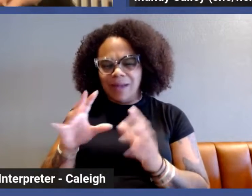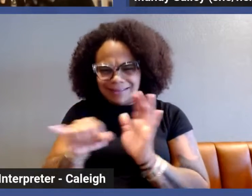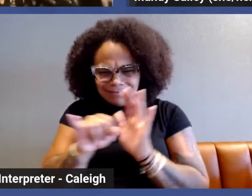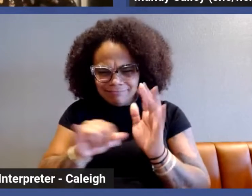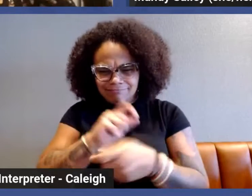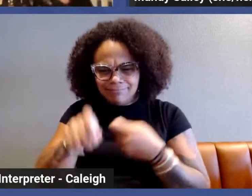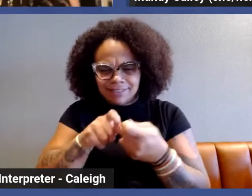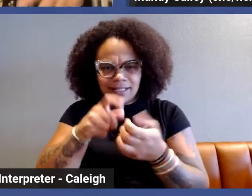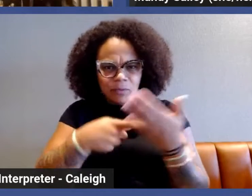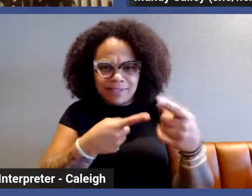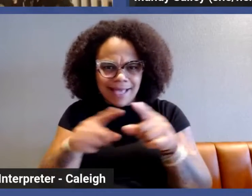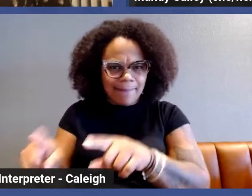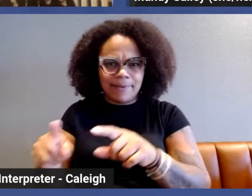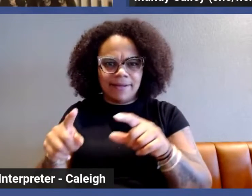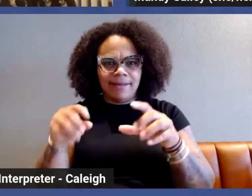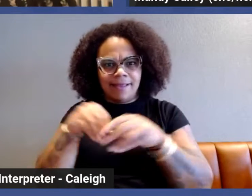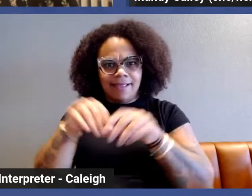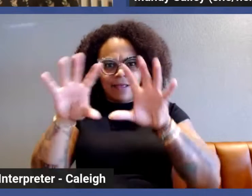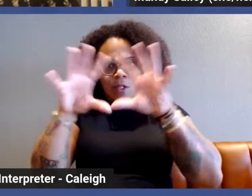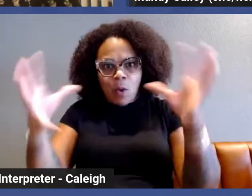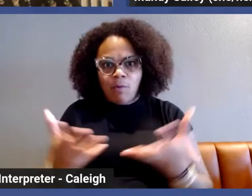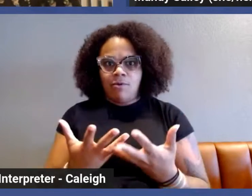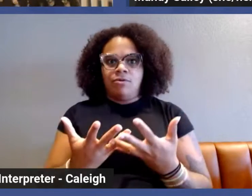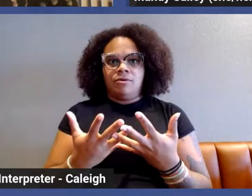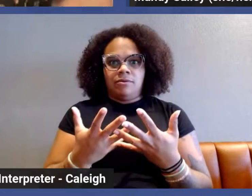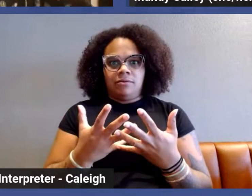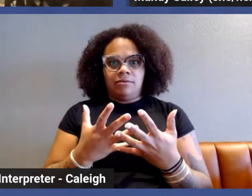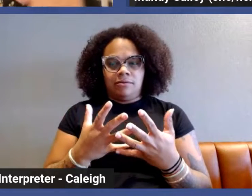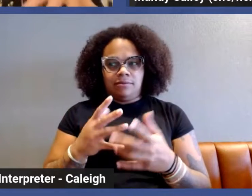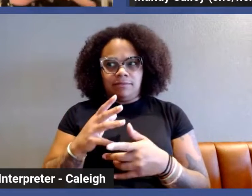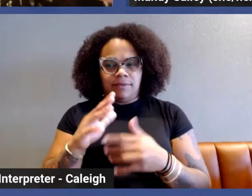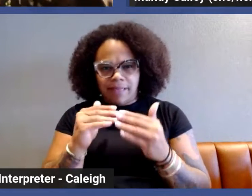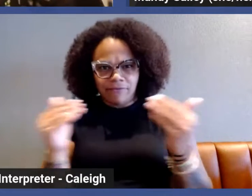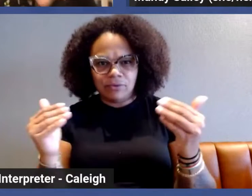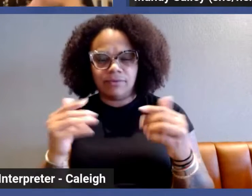happening on a global level. But yeah, so